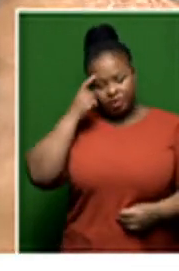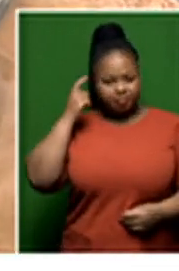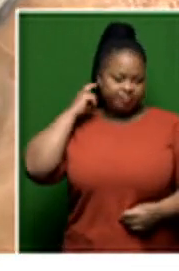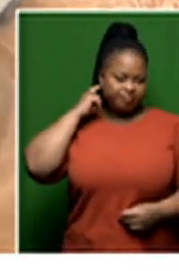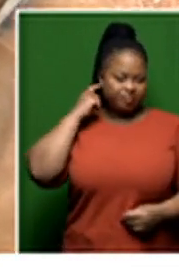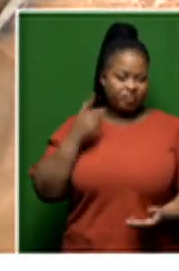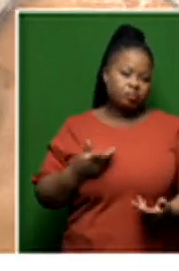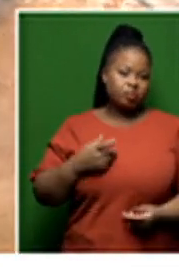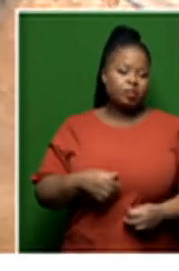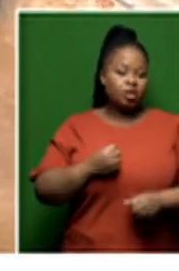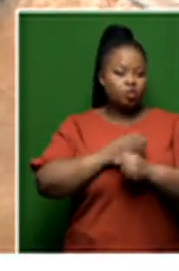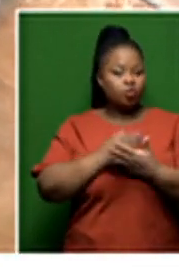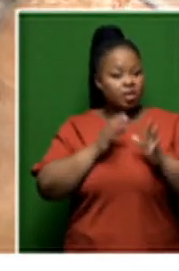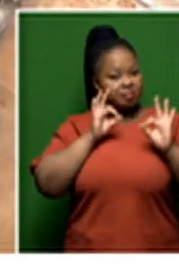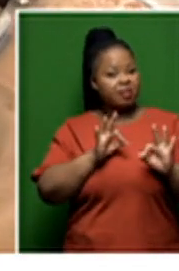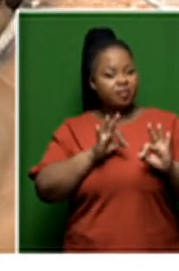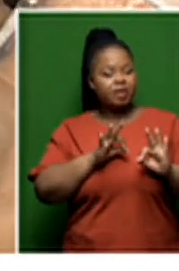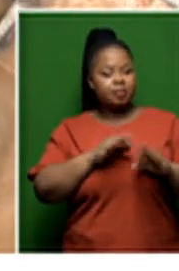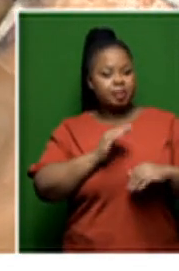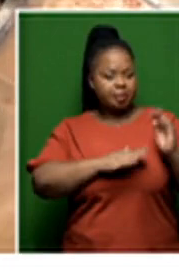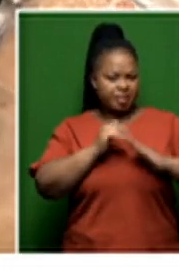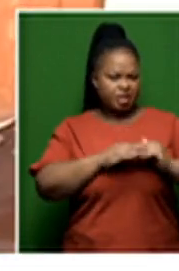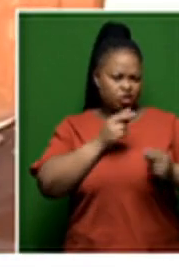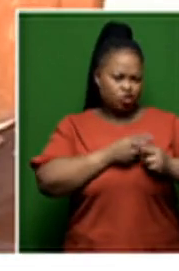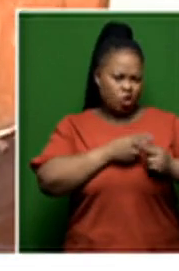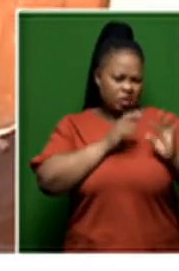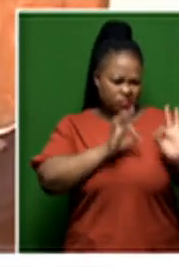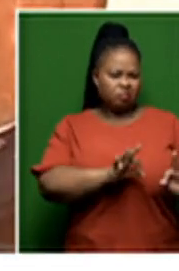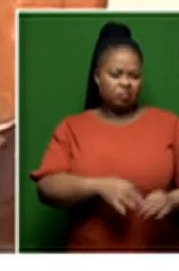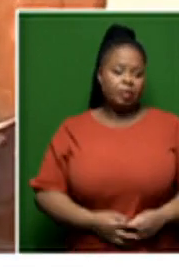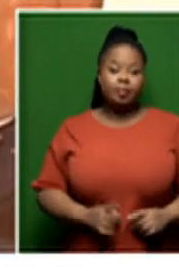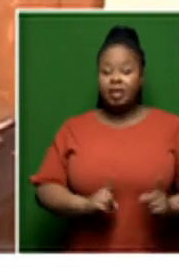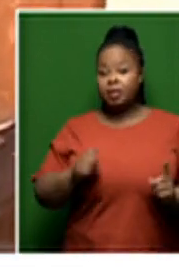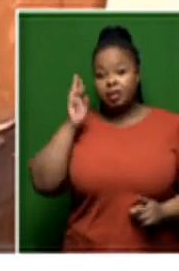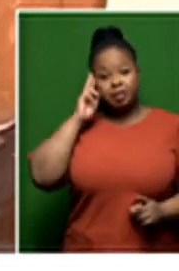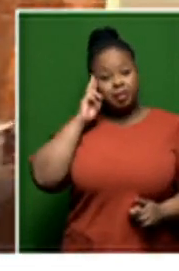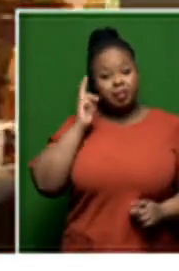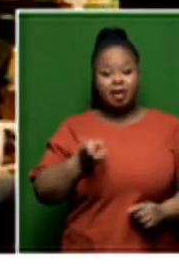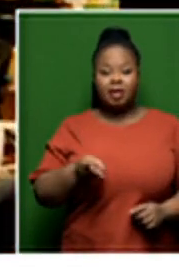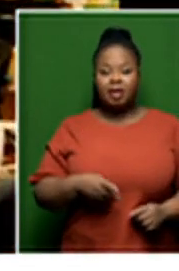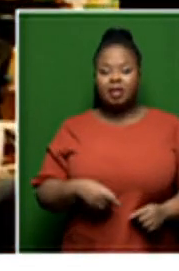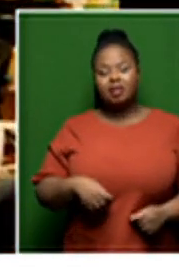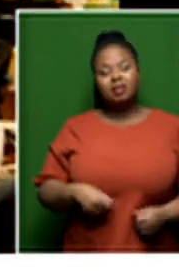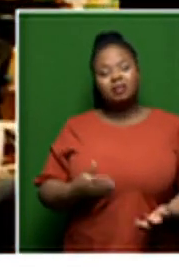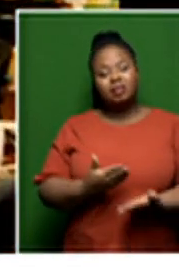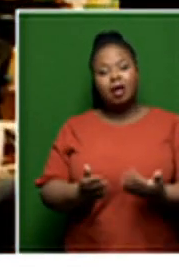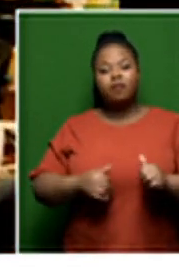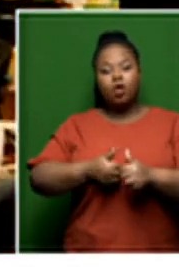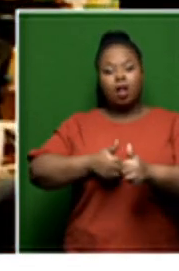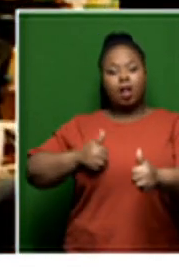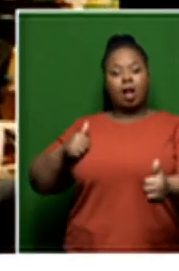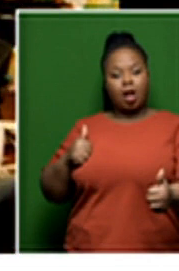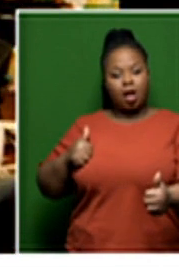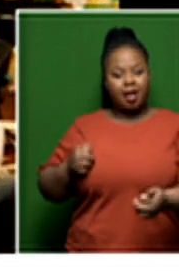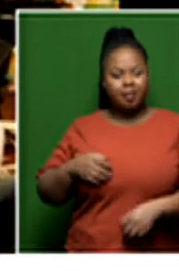build appropriate structures. But remember also that in some instances, there were huge backlogs. In fact,